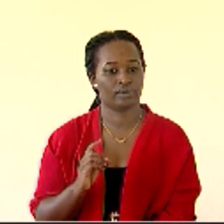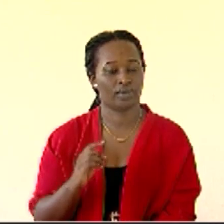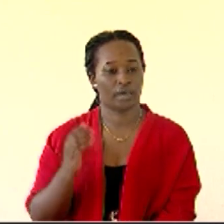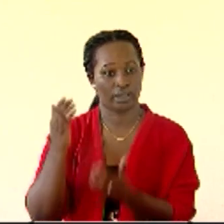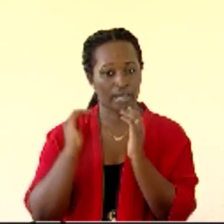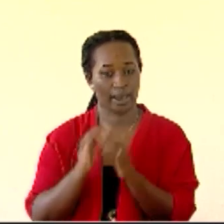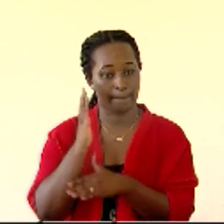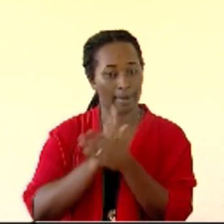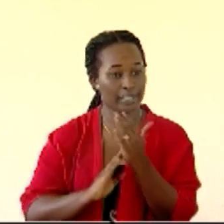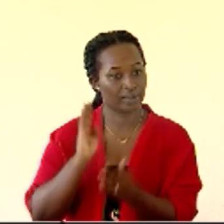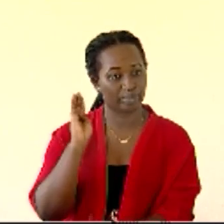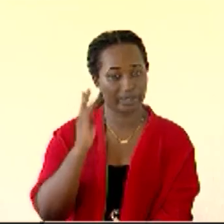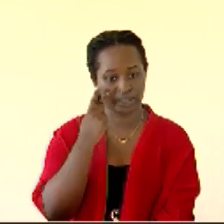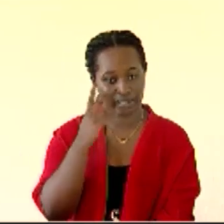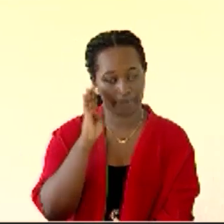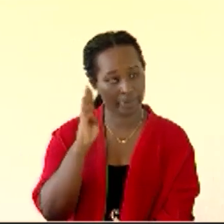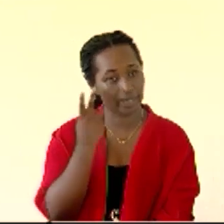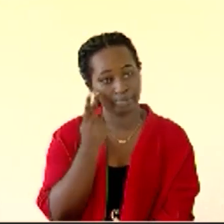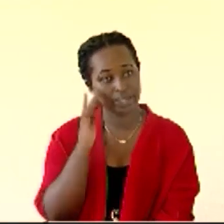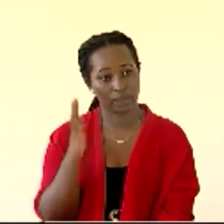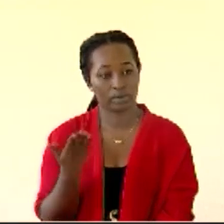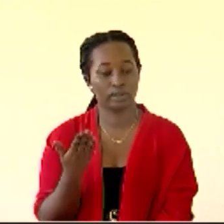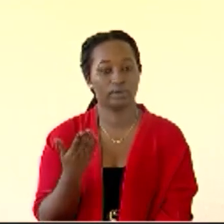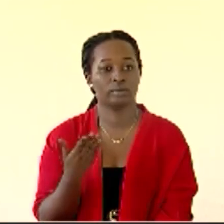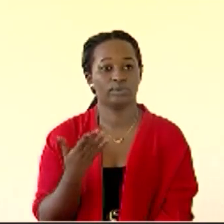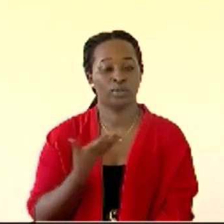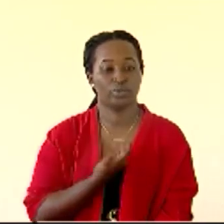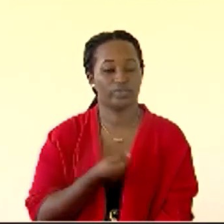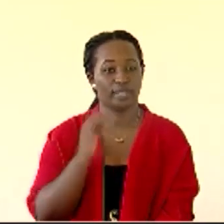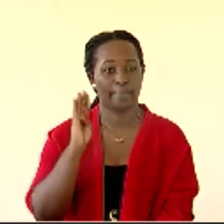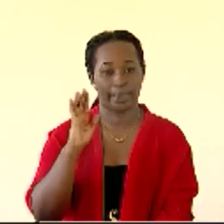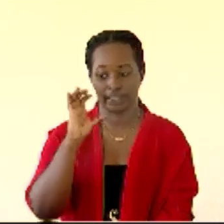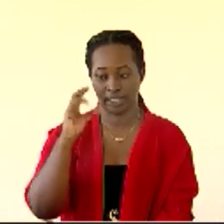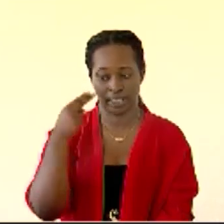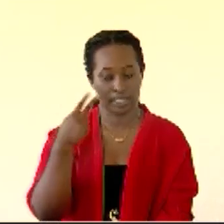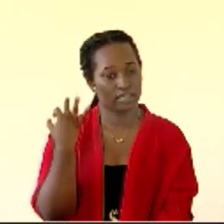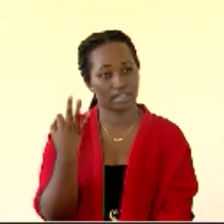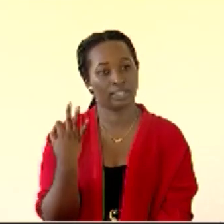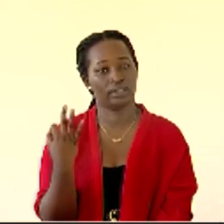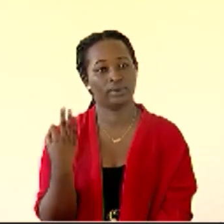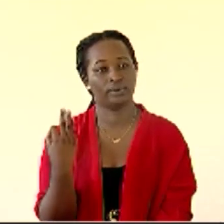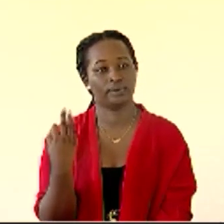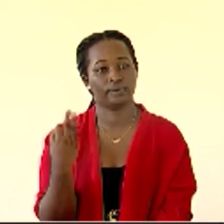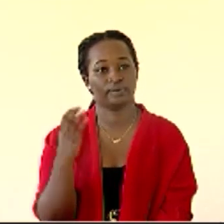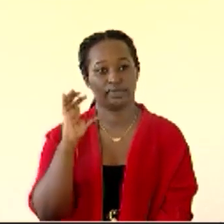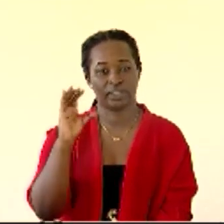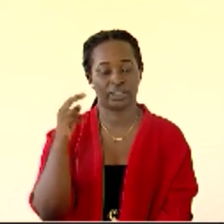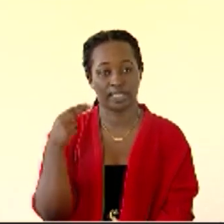B. Part B is here. So we have CH3,